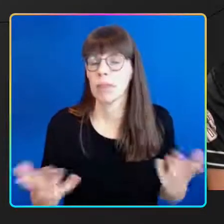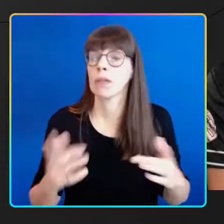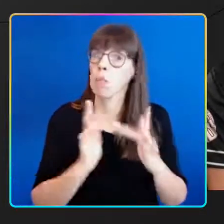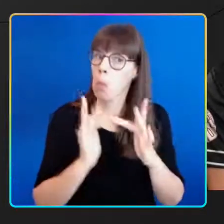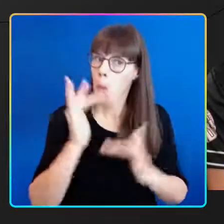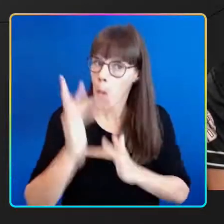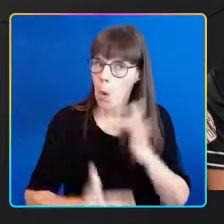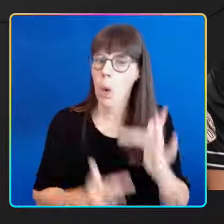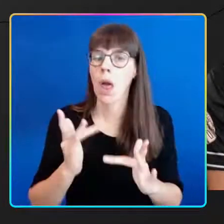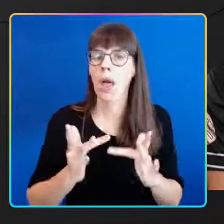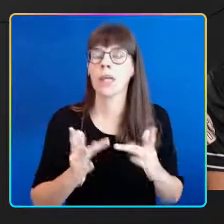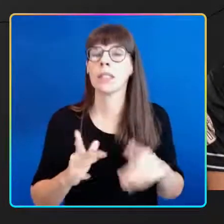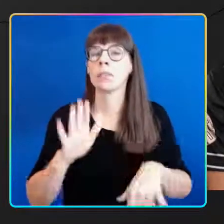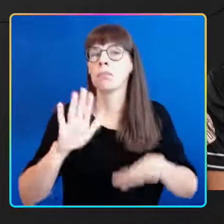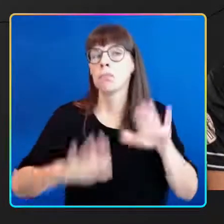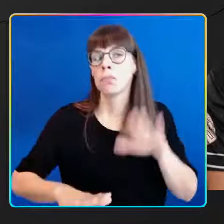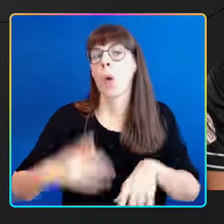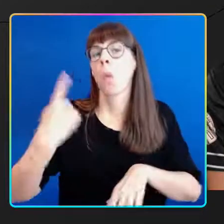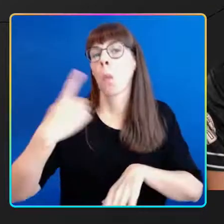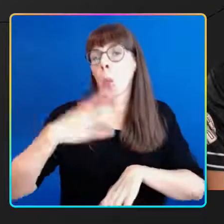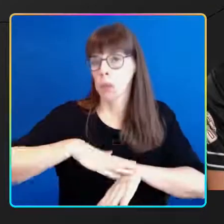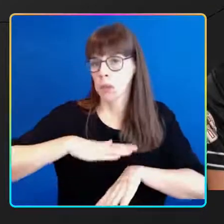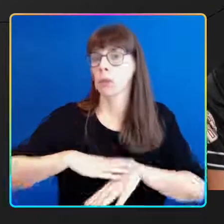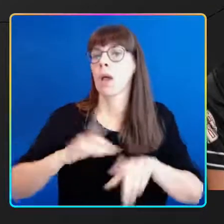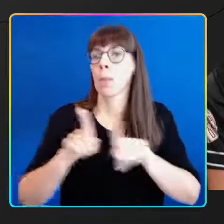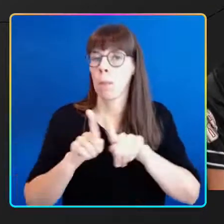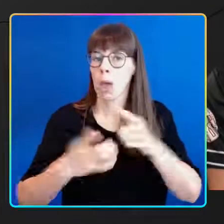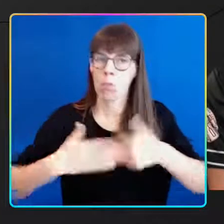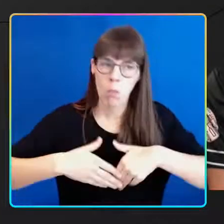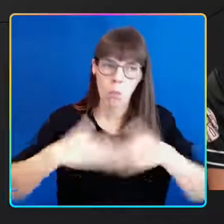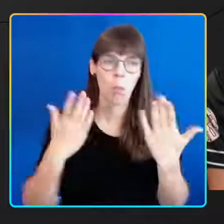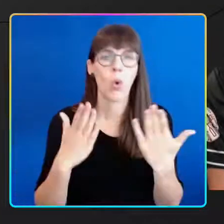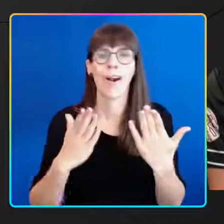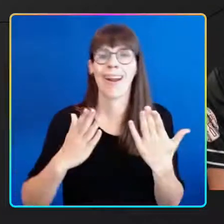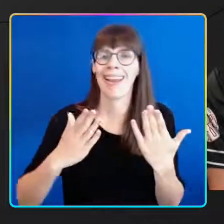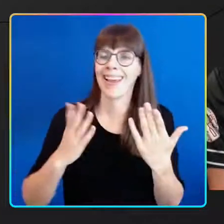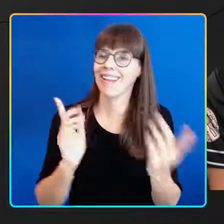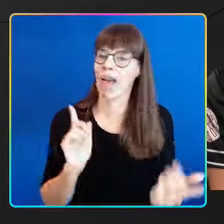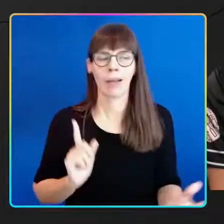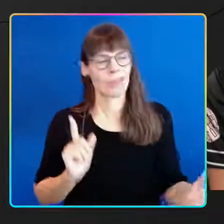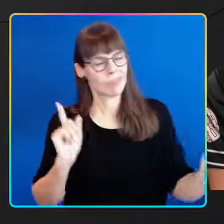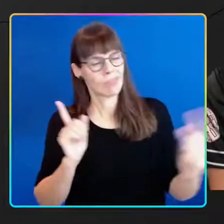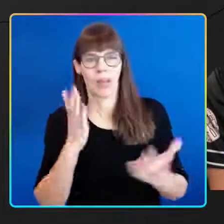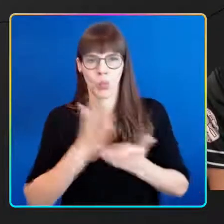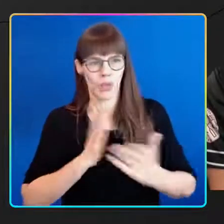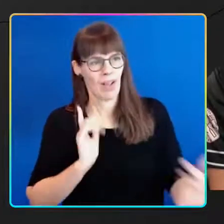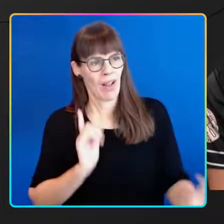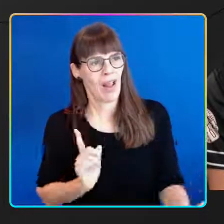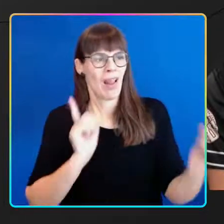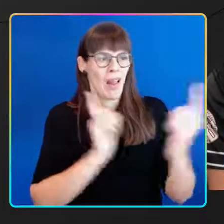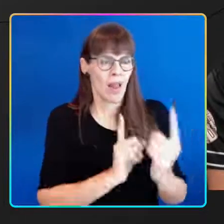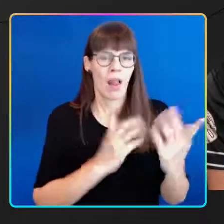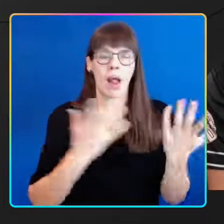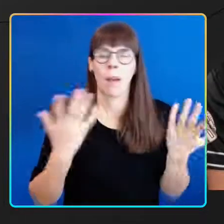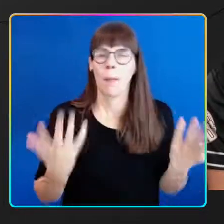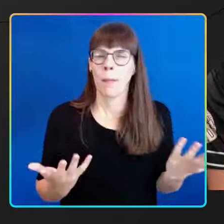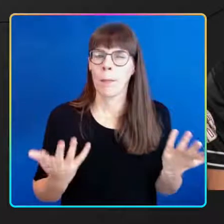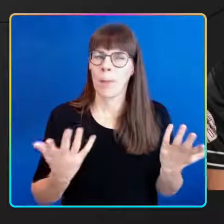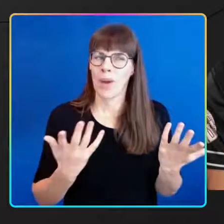up in the morning. So then you have this time aside where you are developing things and you are pinging people when you really need